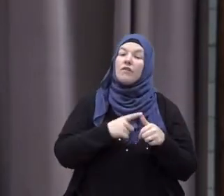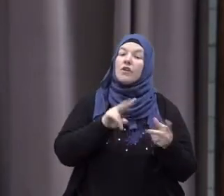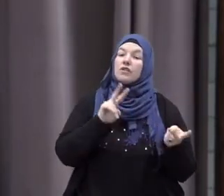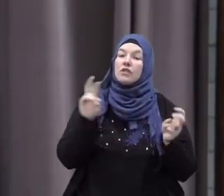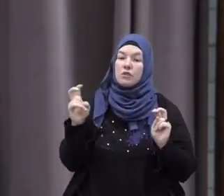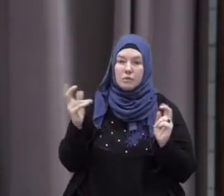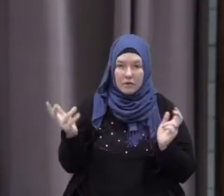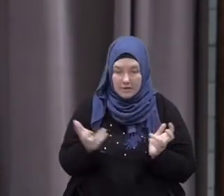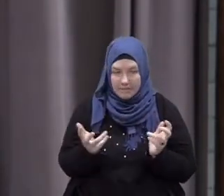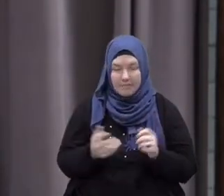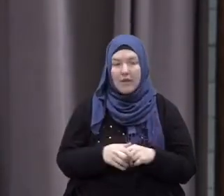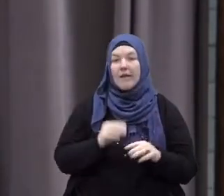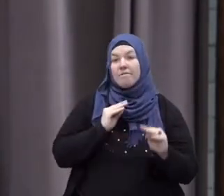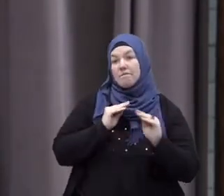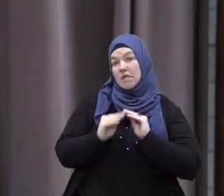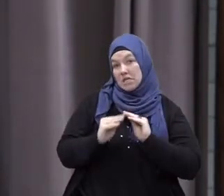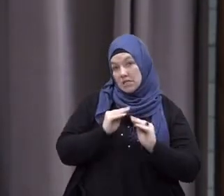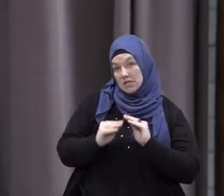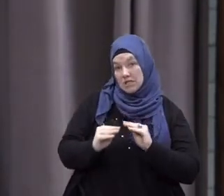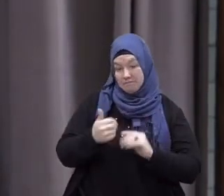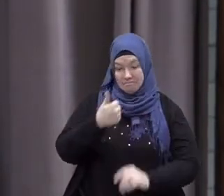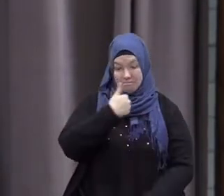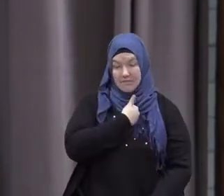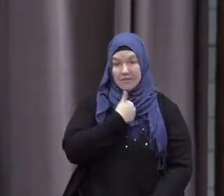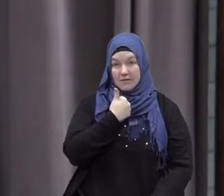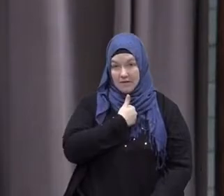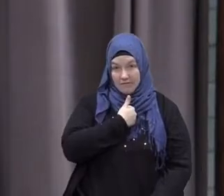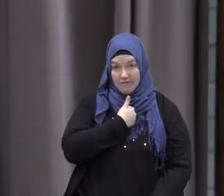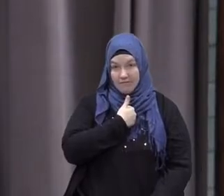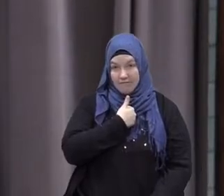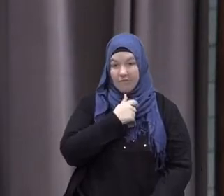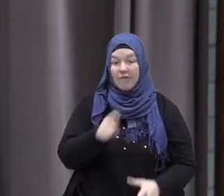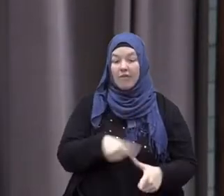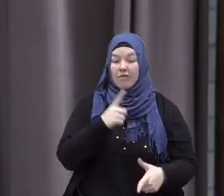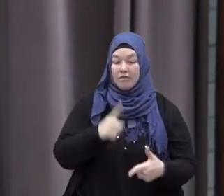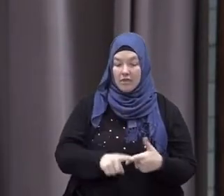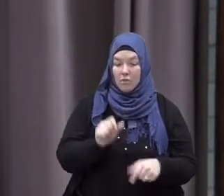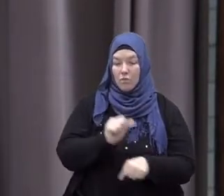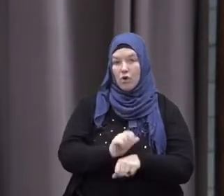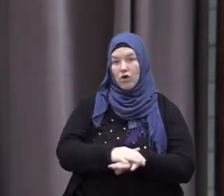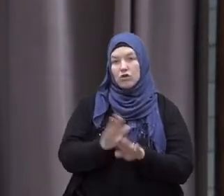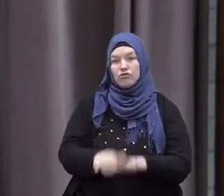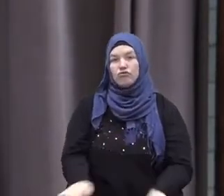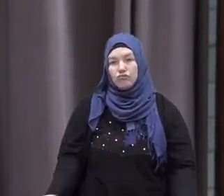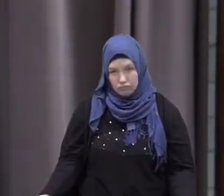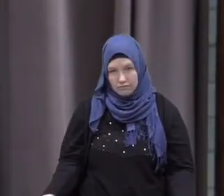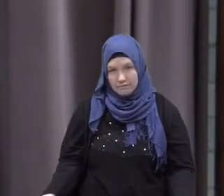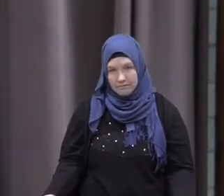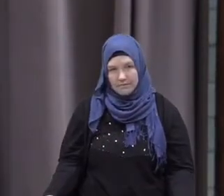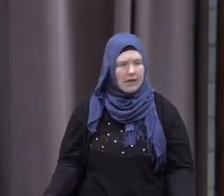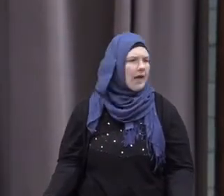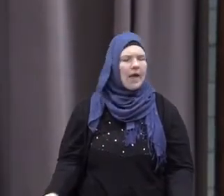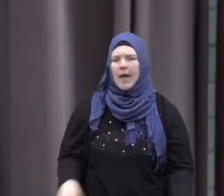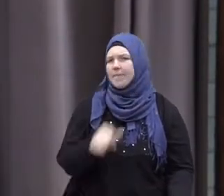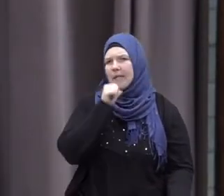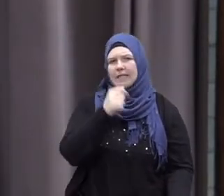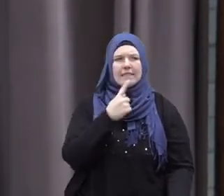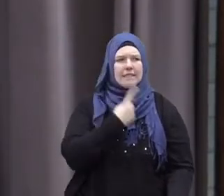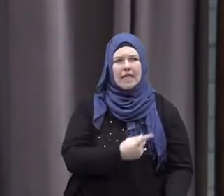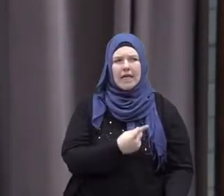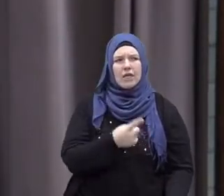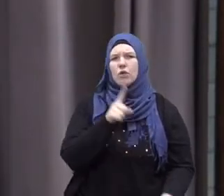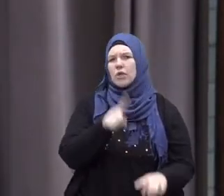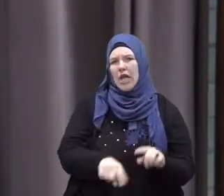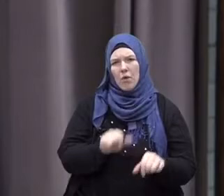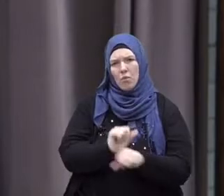is fix yourself, then work on your children. And I'm not saying you